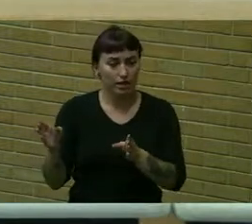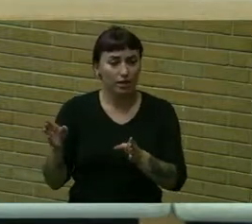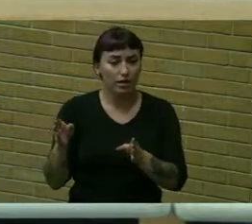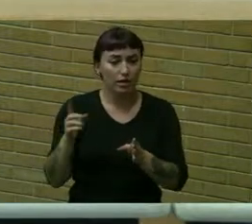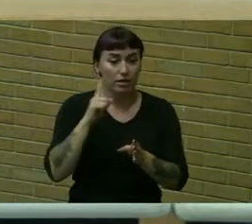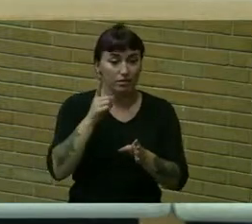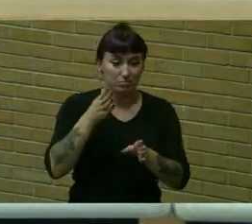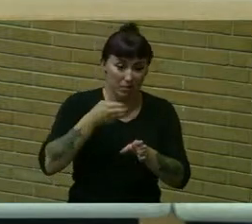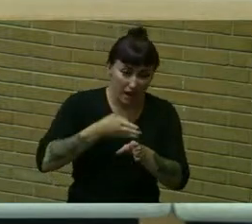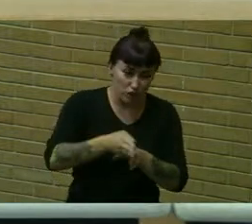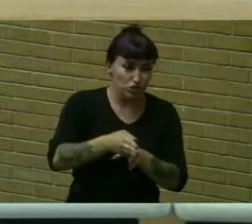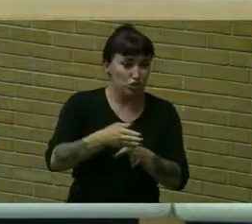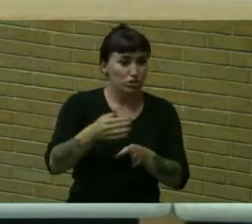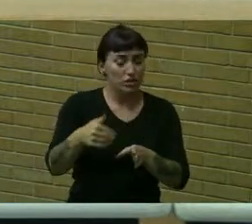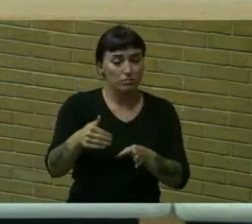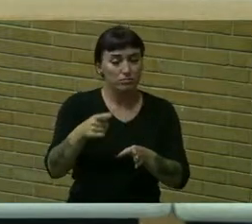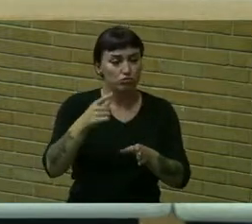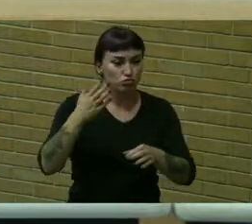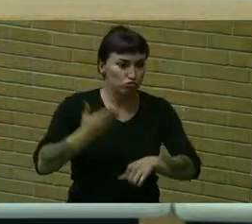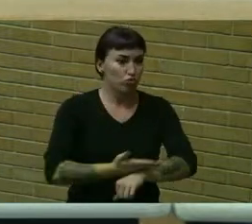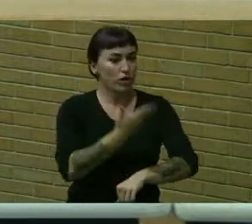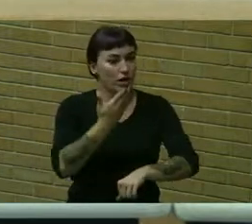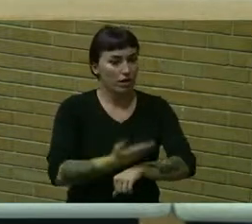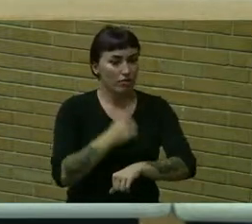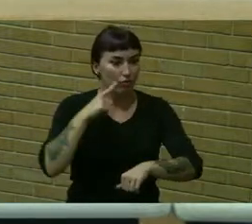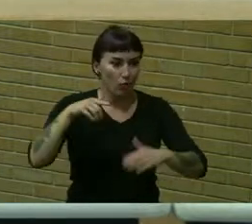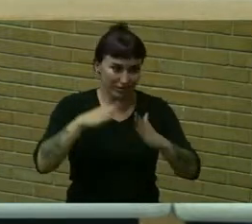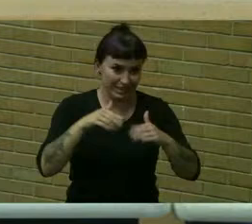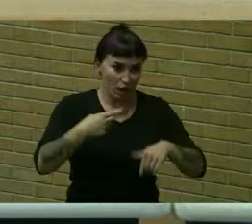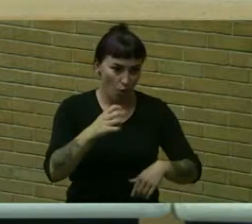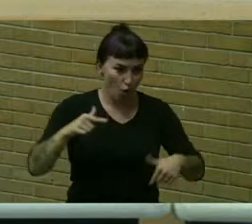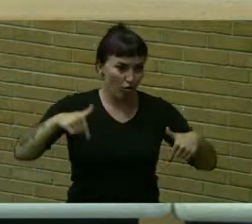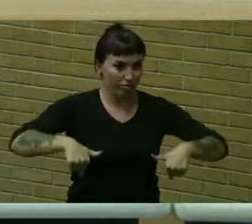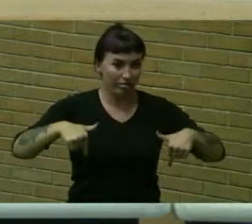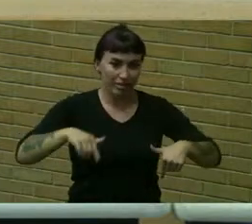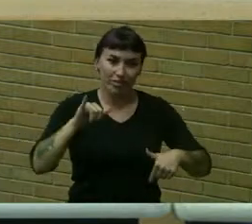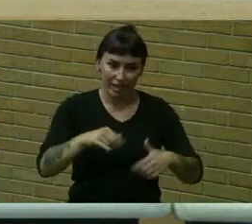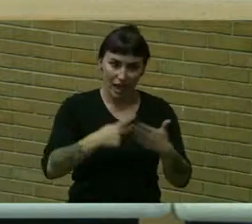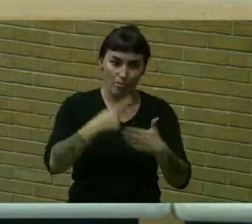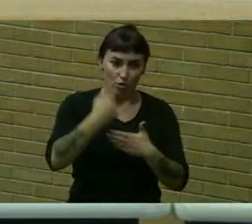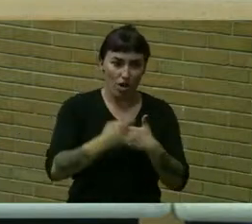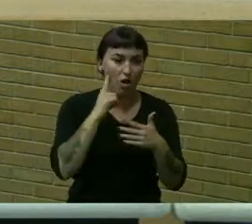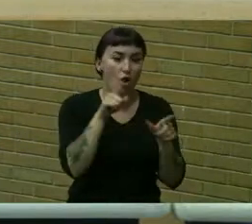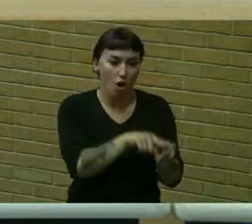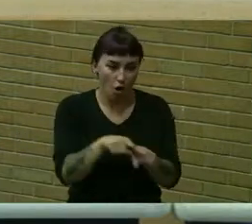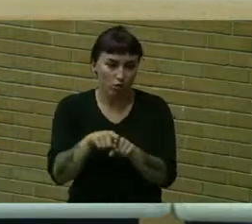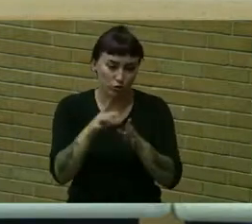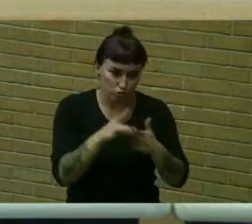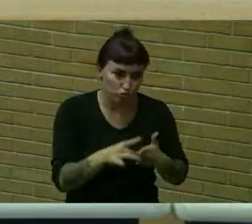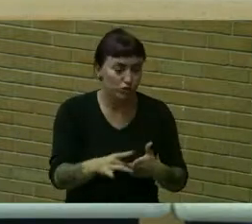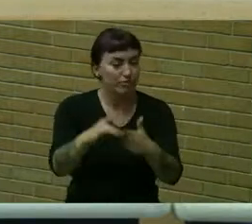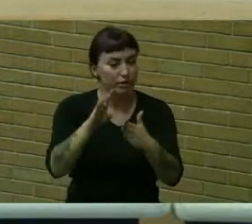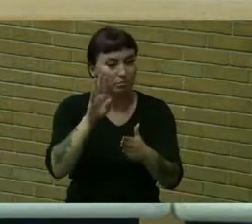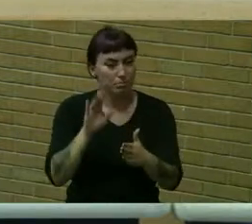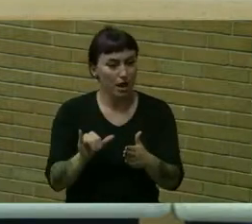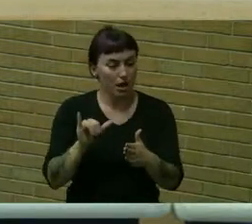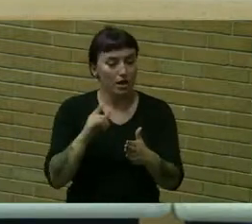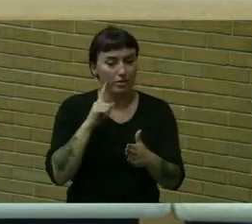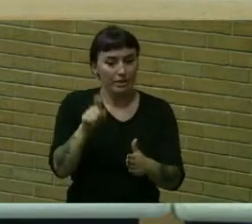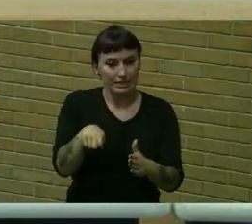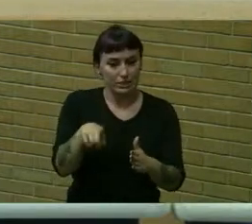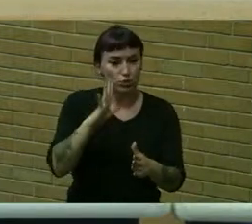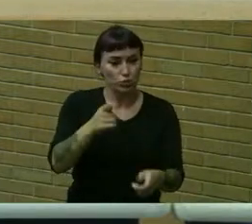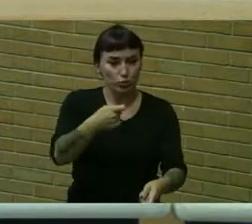a major renovation of Town Hall. That project is also driven by the need